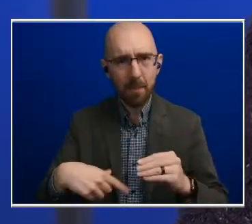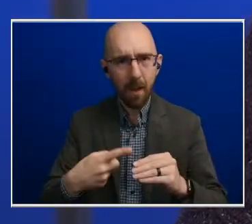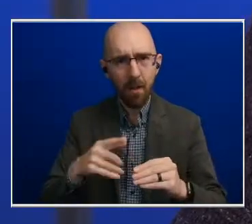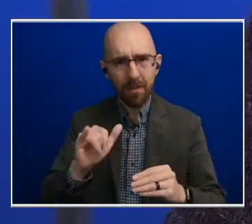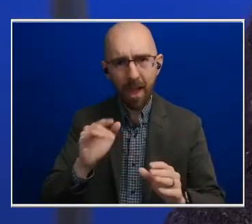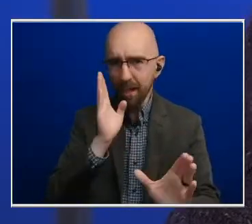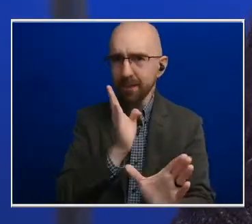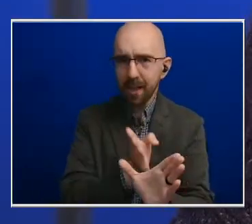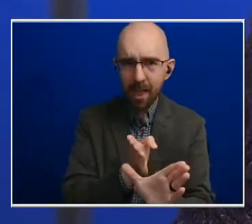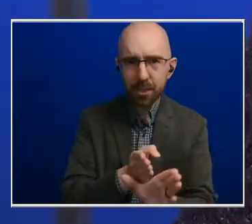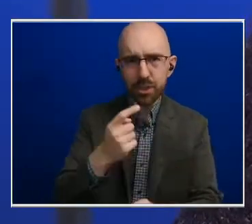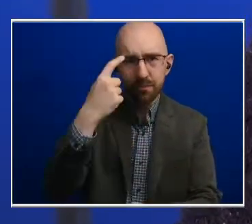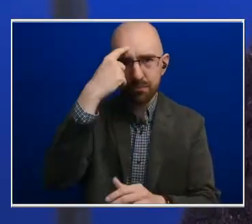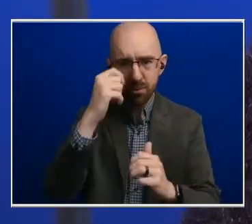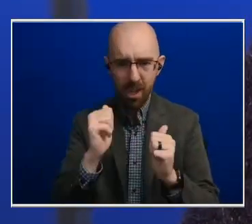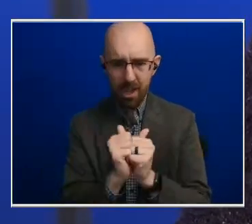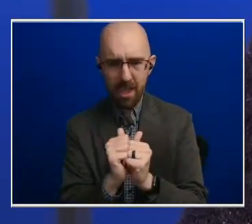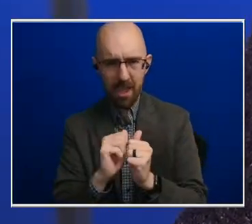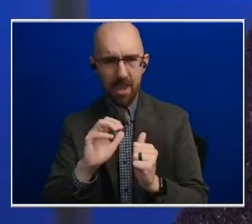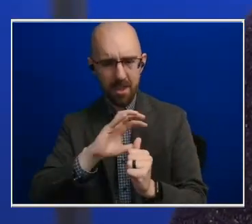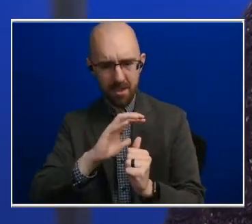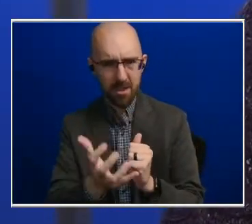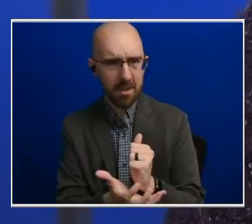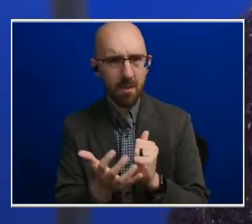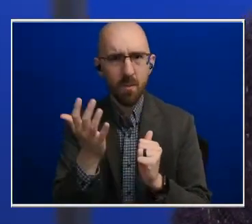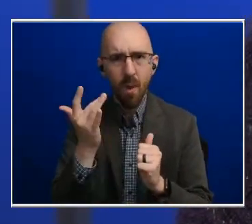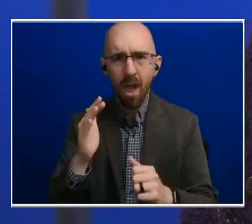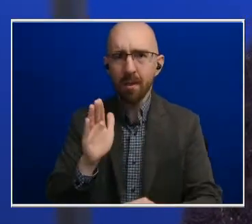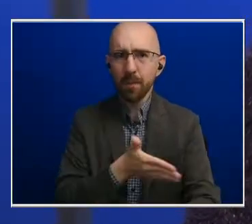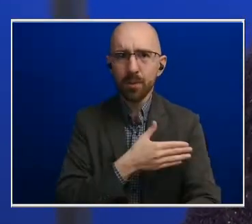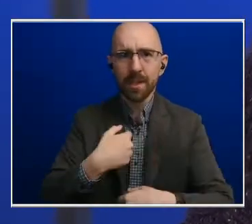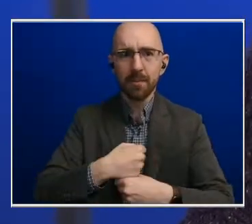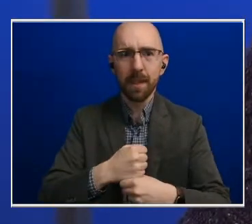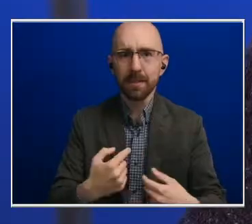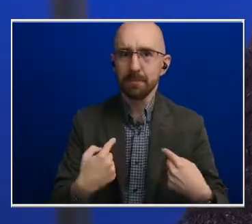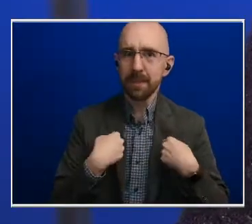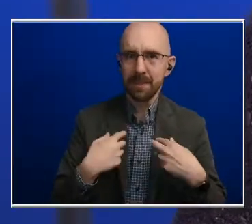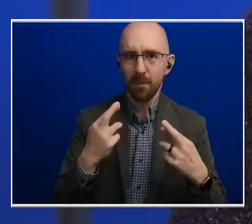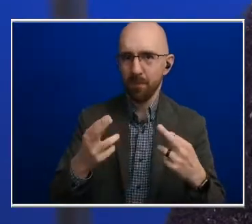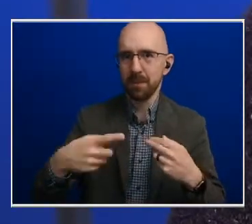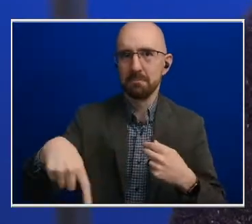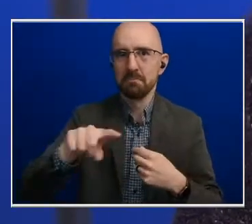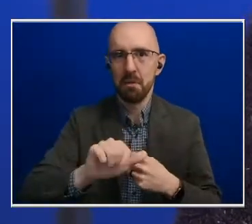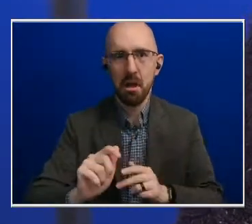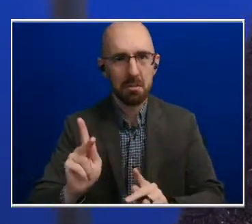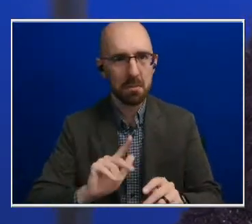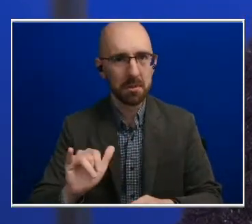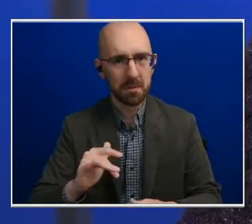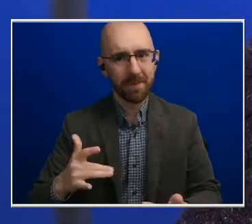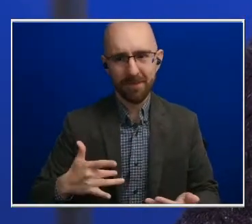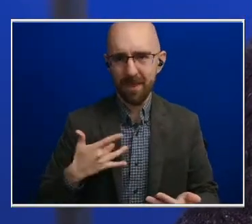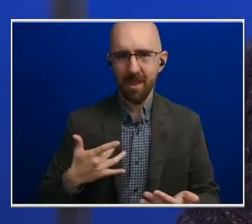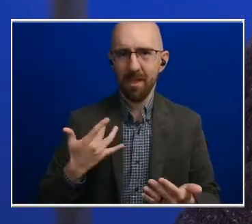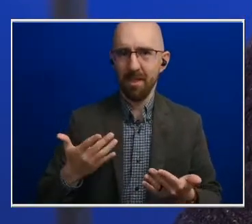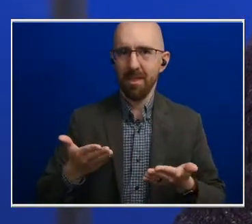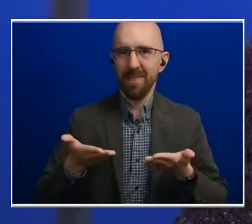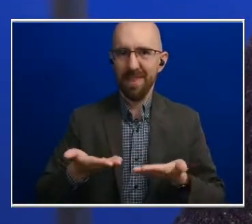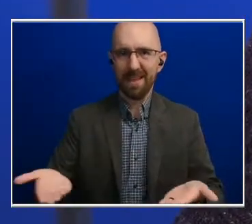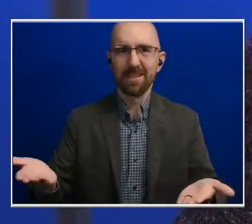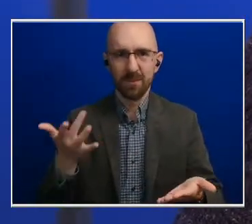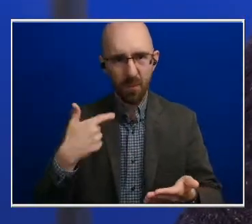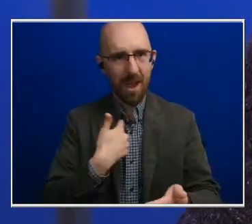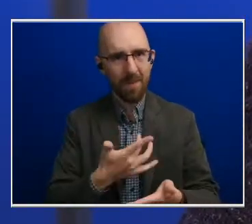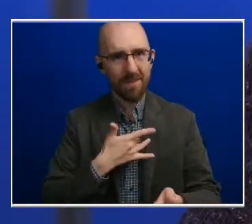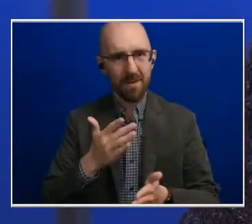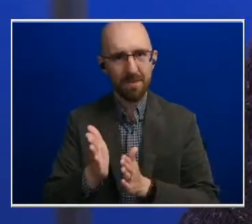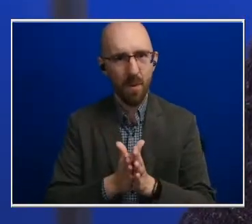brain and why music makes me and hopefully other people feel the way we do, why we're so motivated by it.